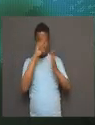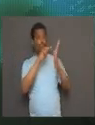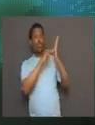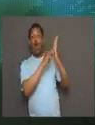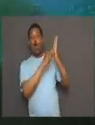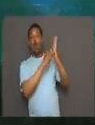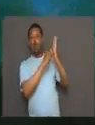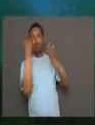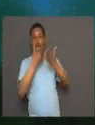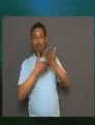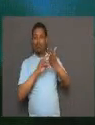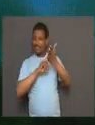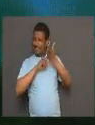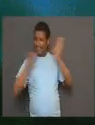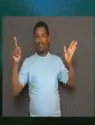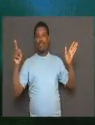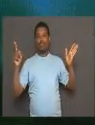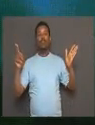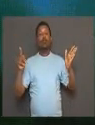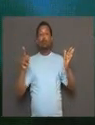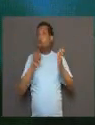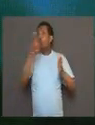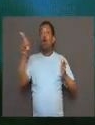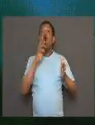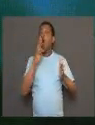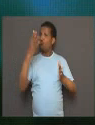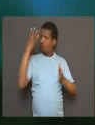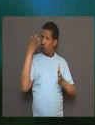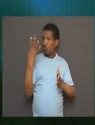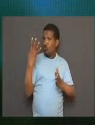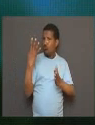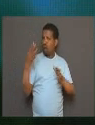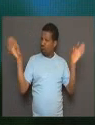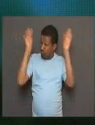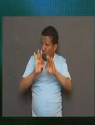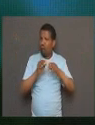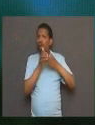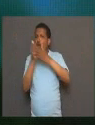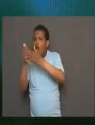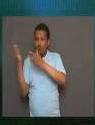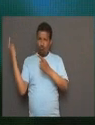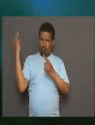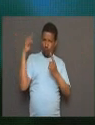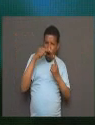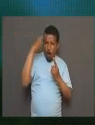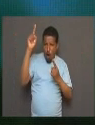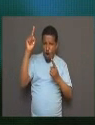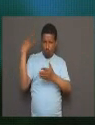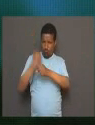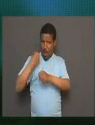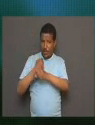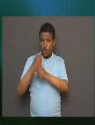map clearly. There are 3 essential guidelines for making dot